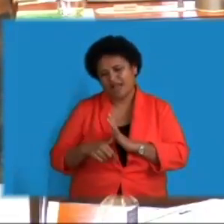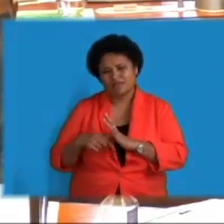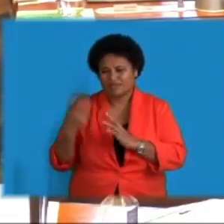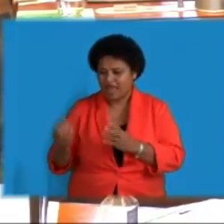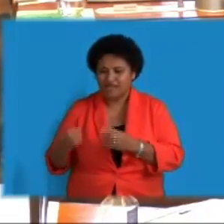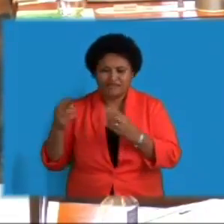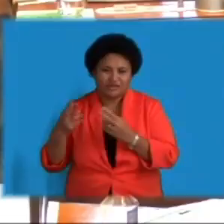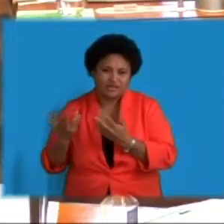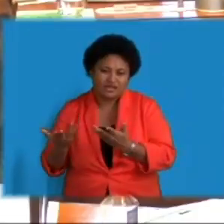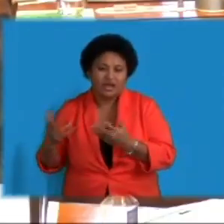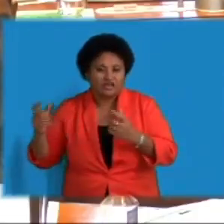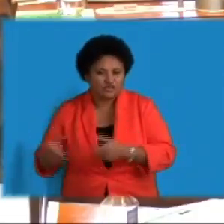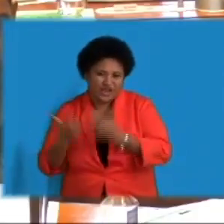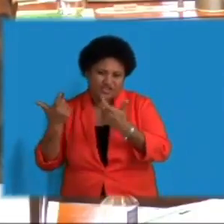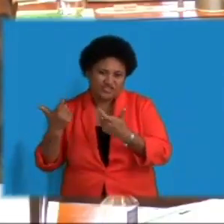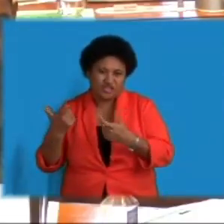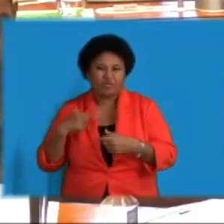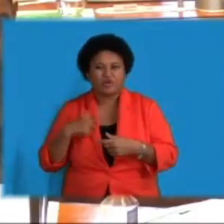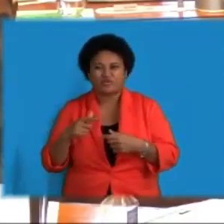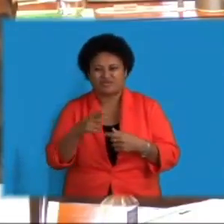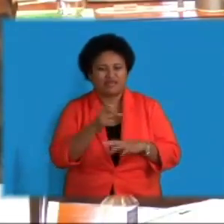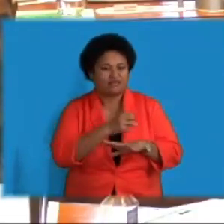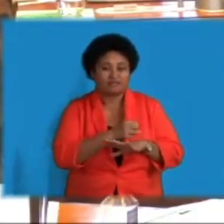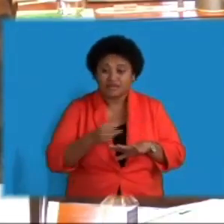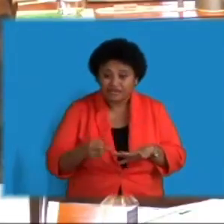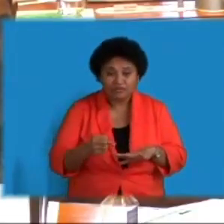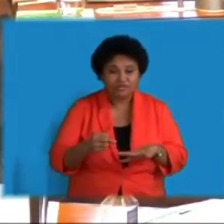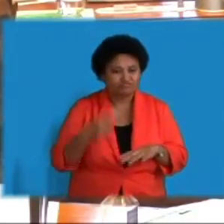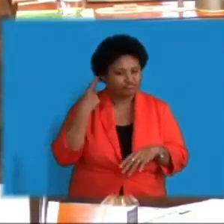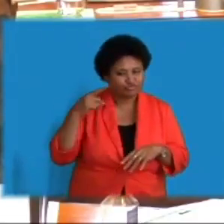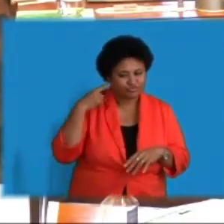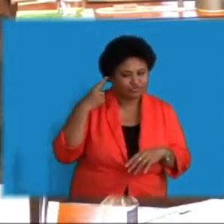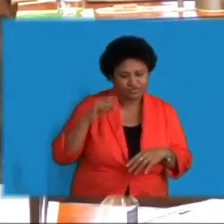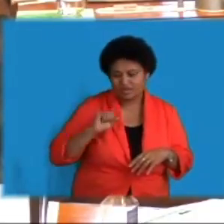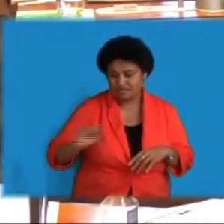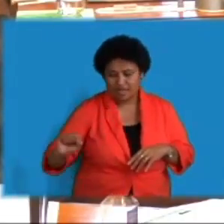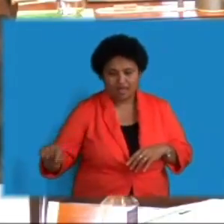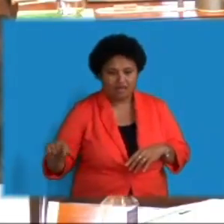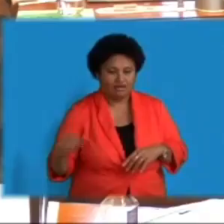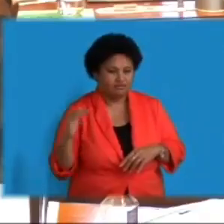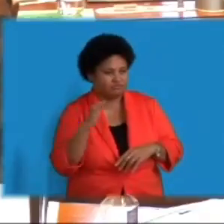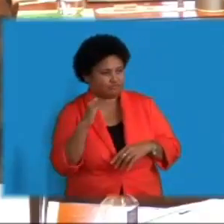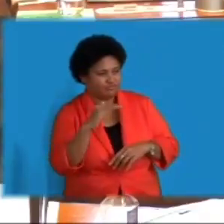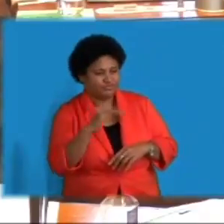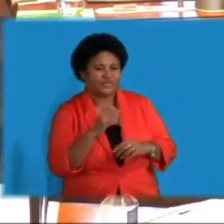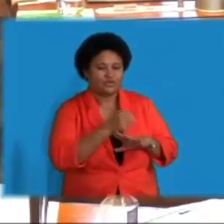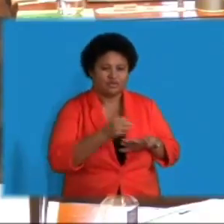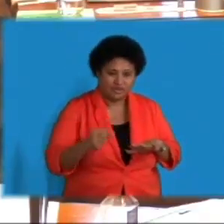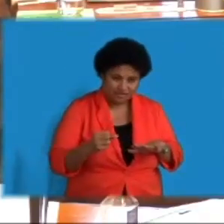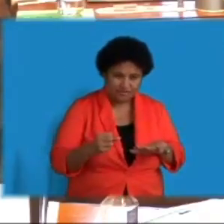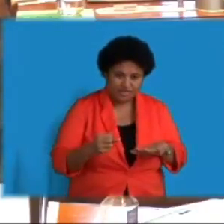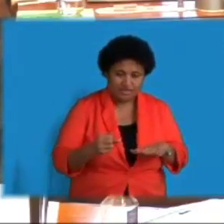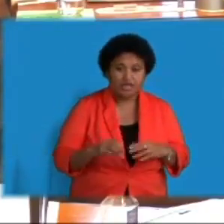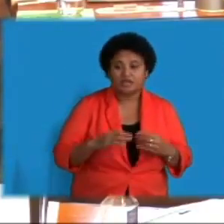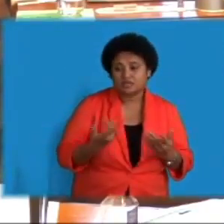to others because the Ministry decided to ignore their plight and explanation and award new leases to others. There has been no consideration